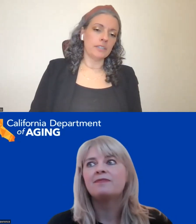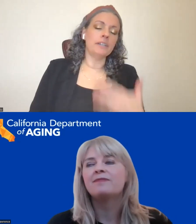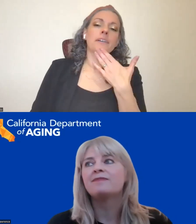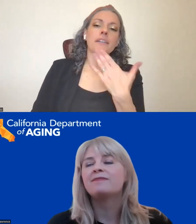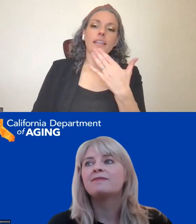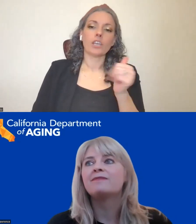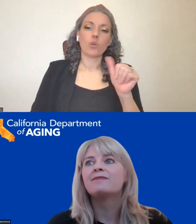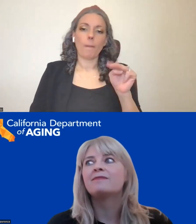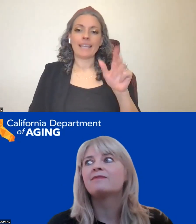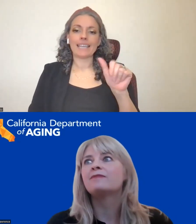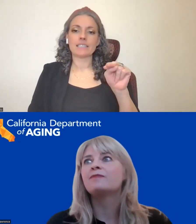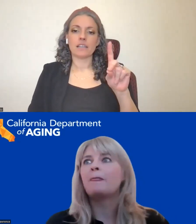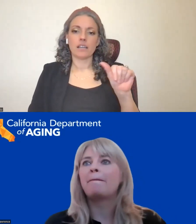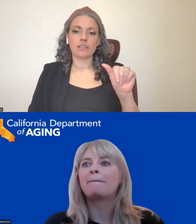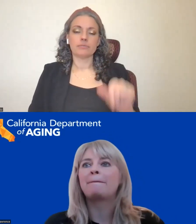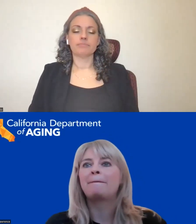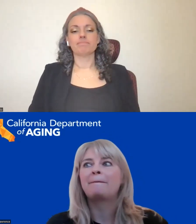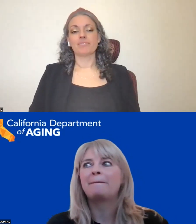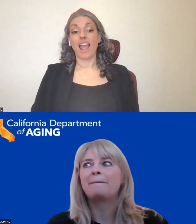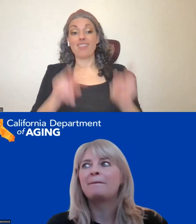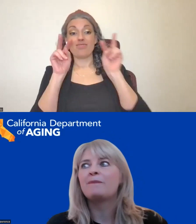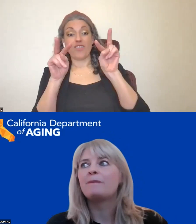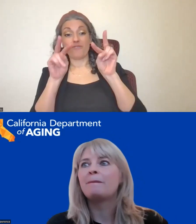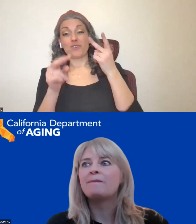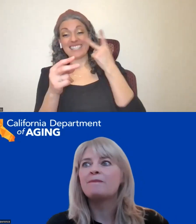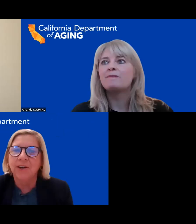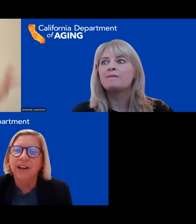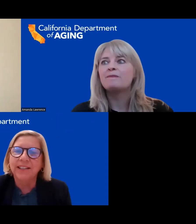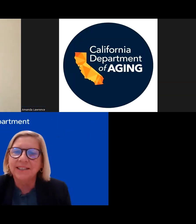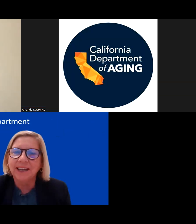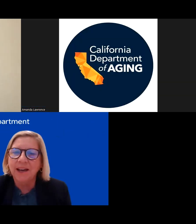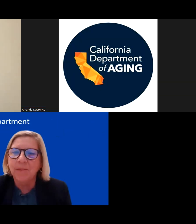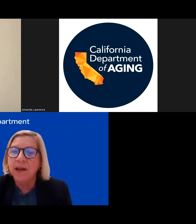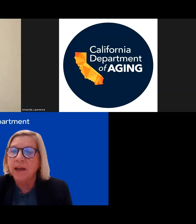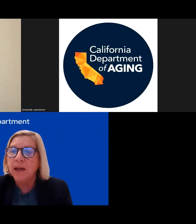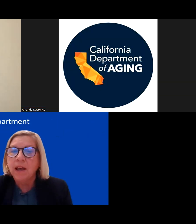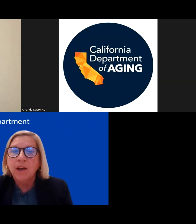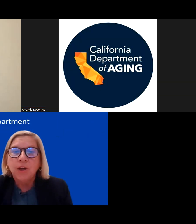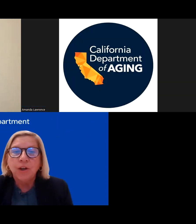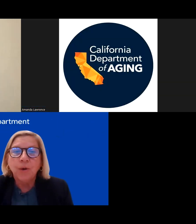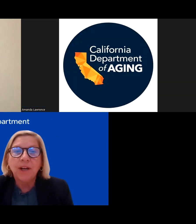Amanda. And we can't wait to see these applications come in for the local planning grants.